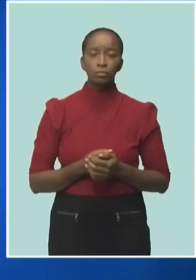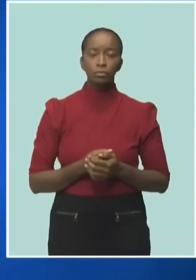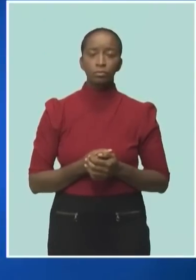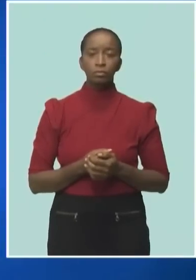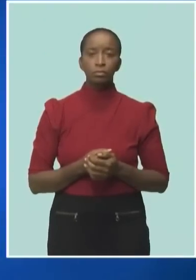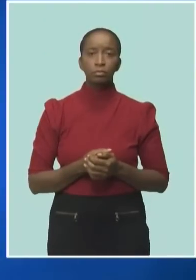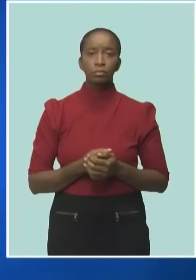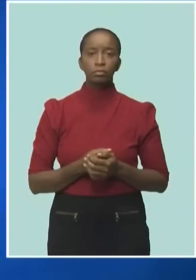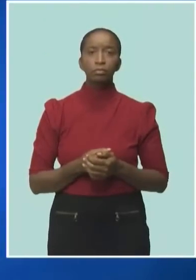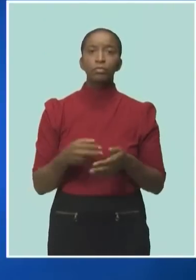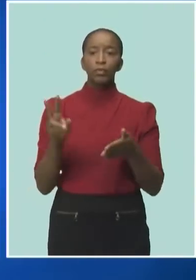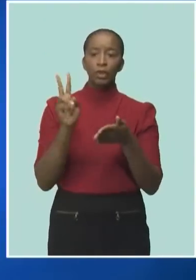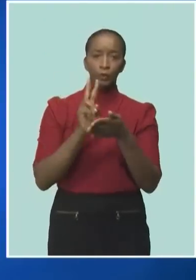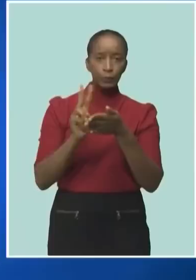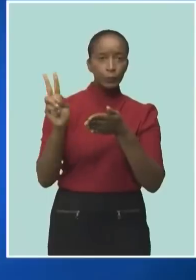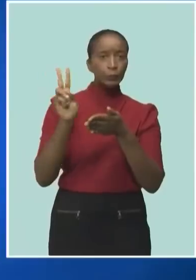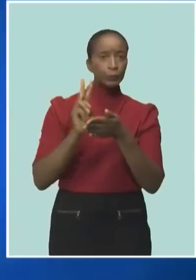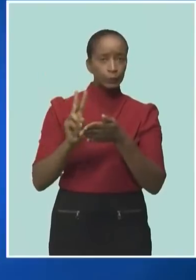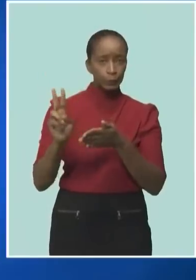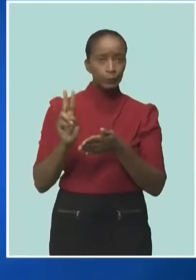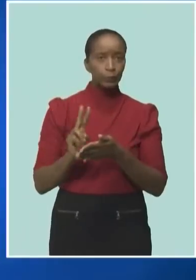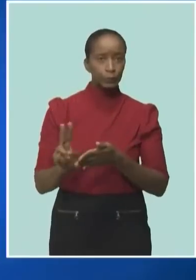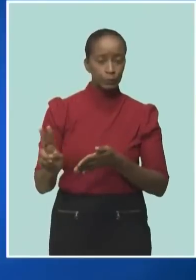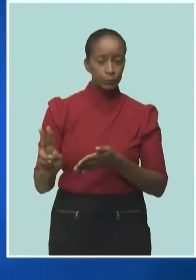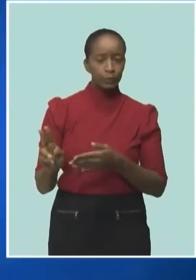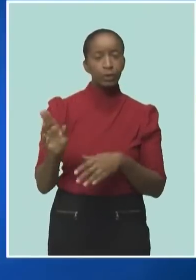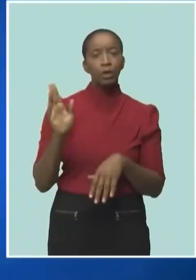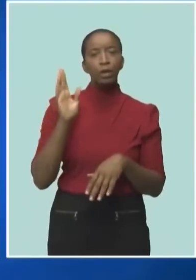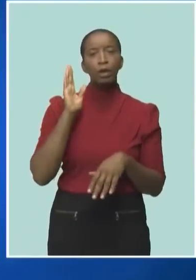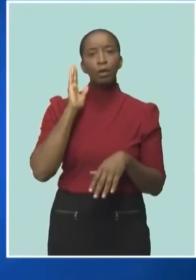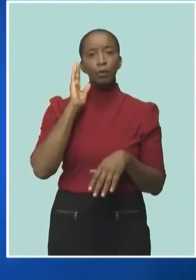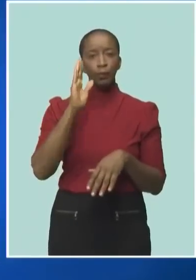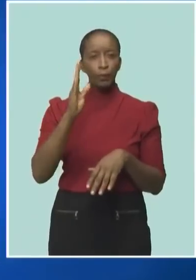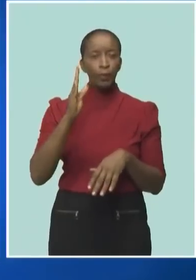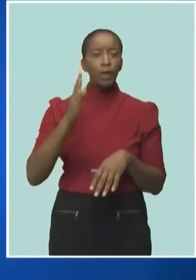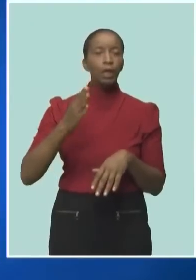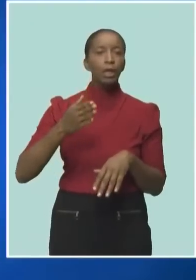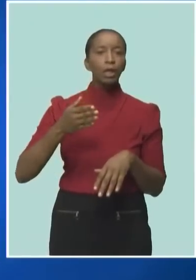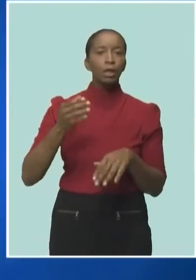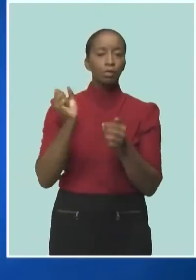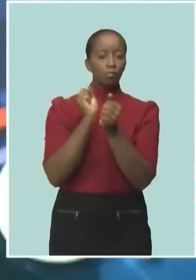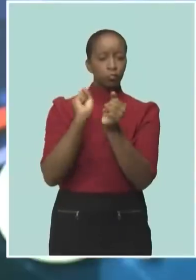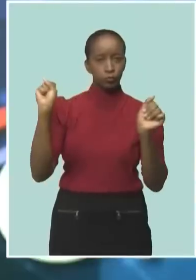week or every other week, we'll be having emancipation lectures.